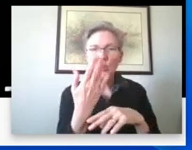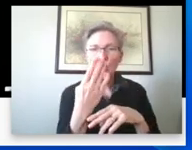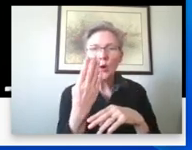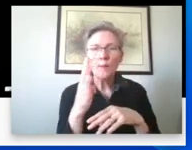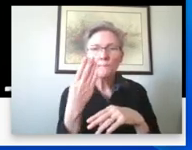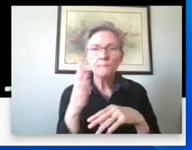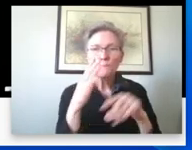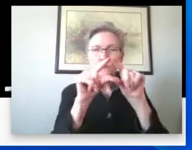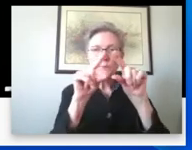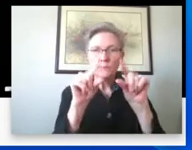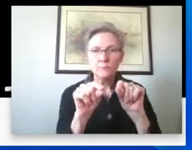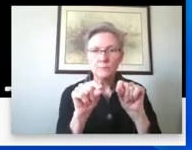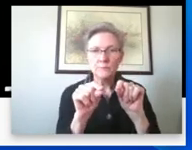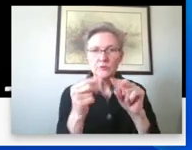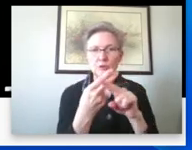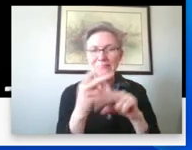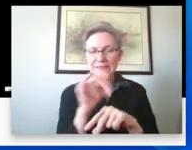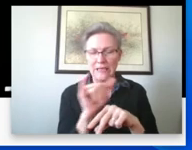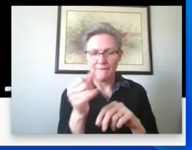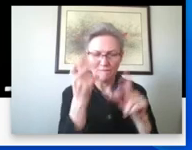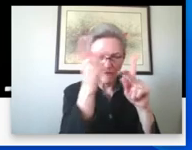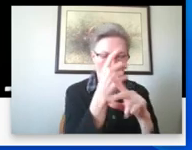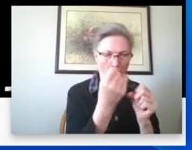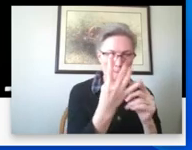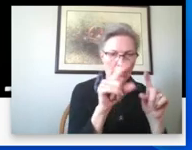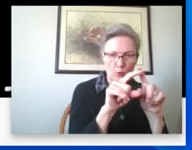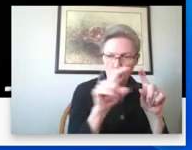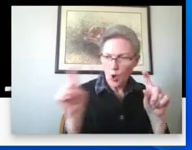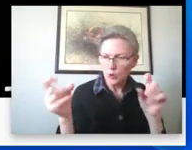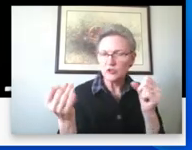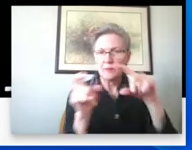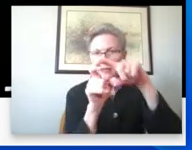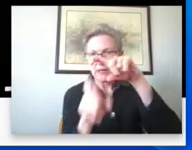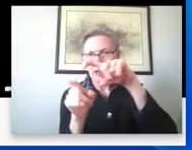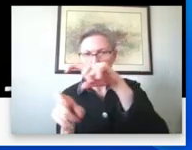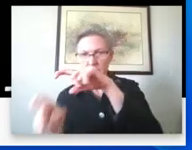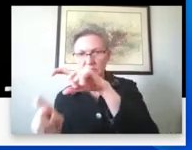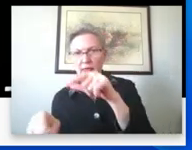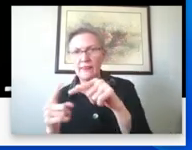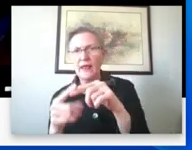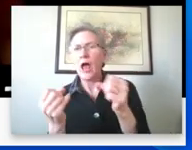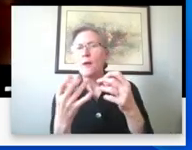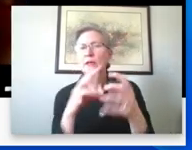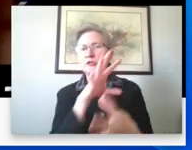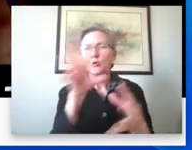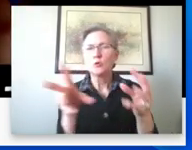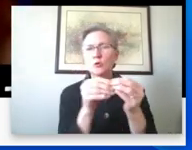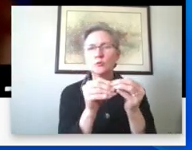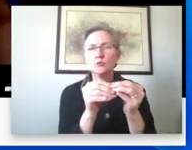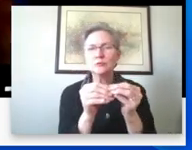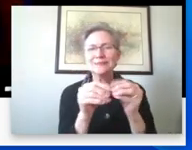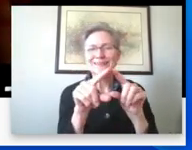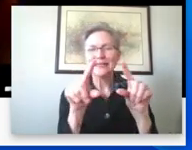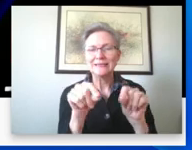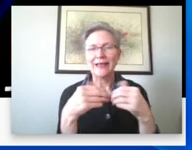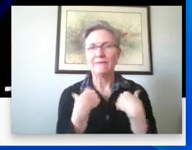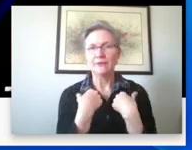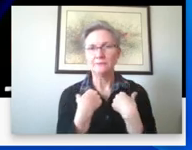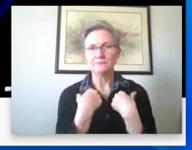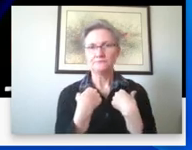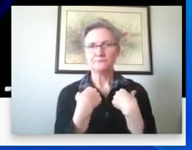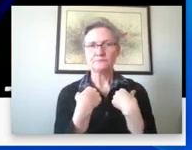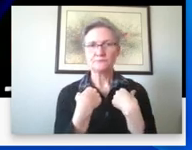many total rows I have, how many columns I have, and then how many total square tiles I have,